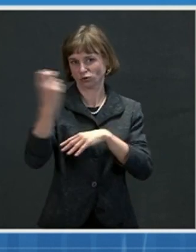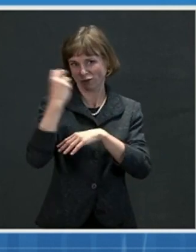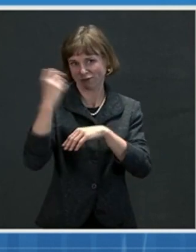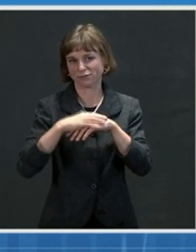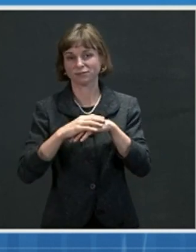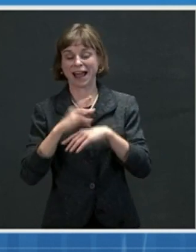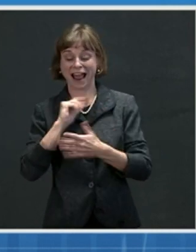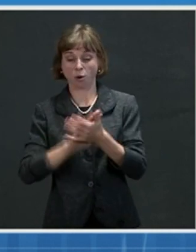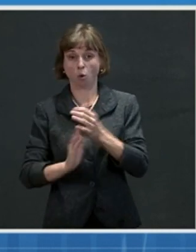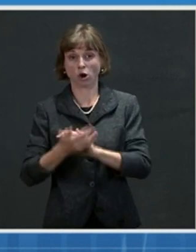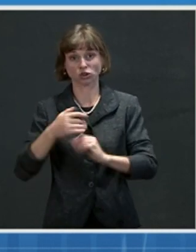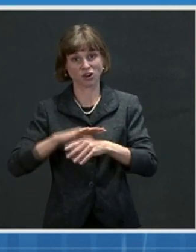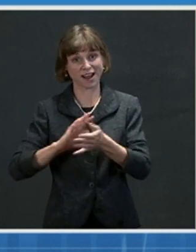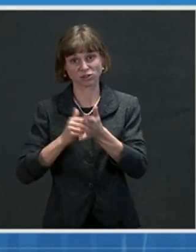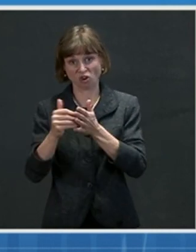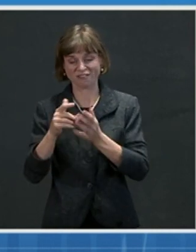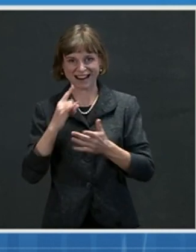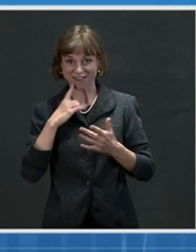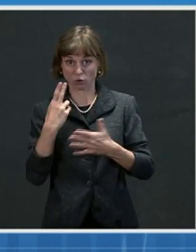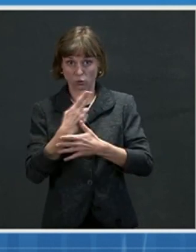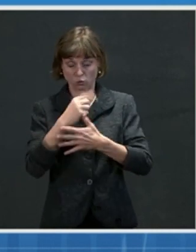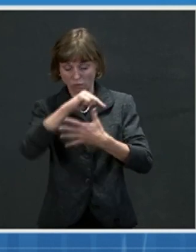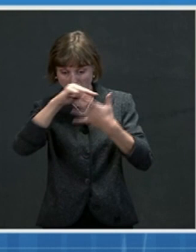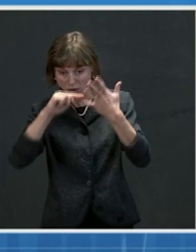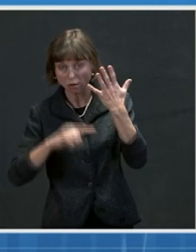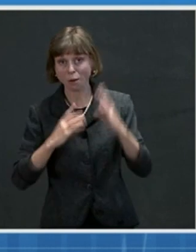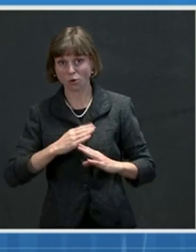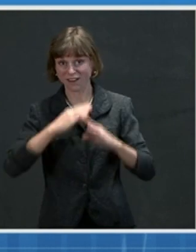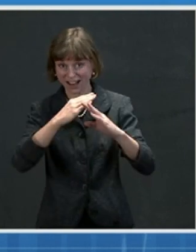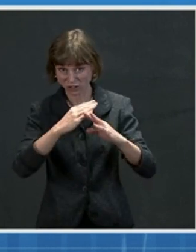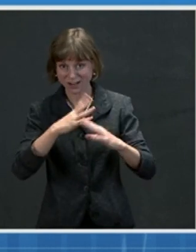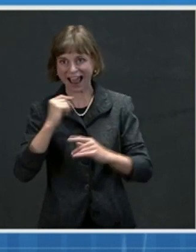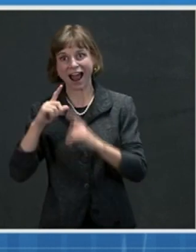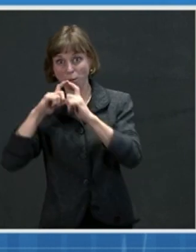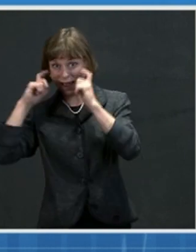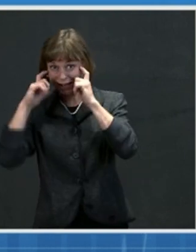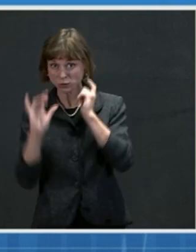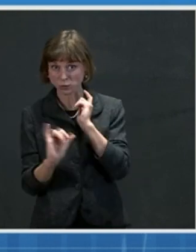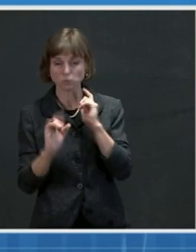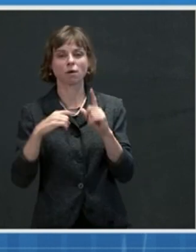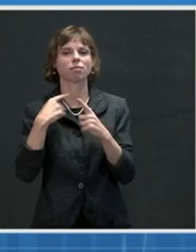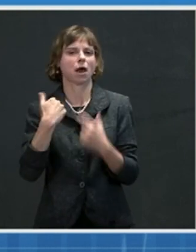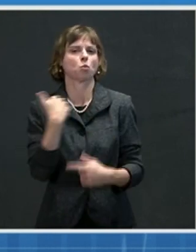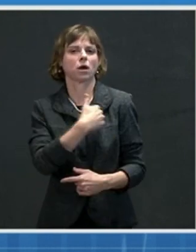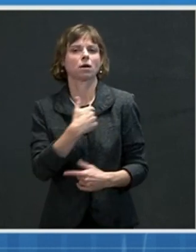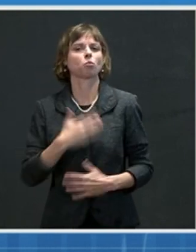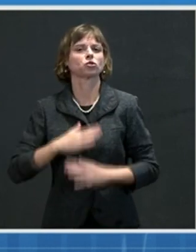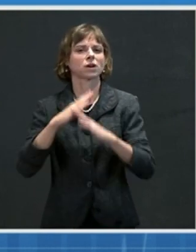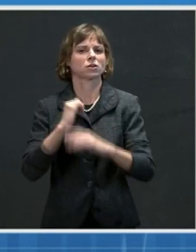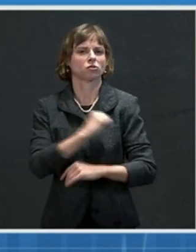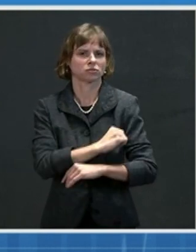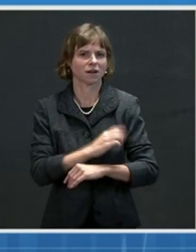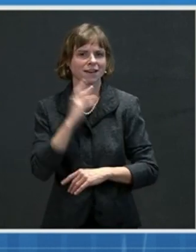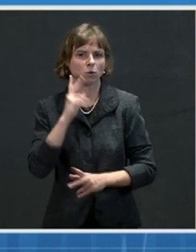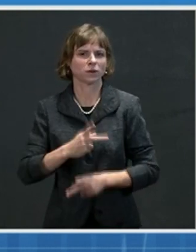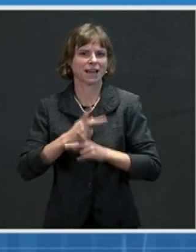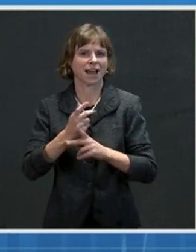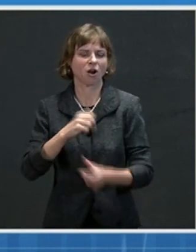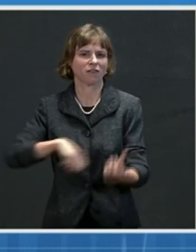When we take all of these prevention steps and wear masks that fit well, we protect ourselves and we take care of each